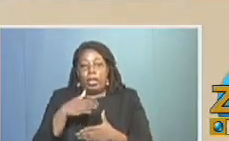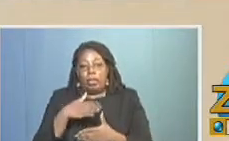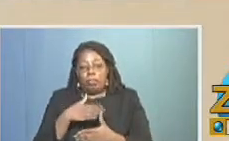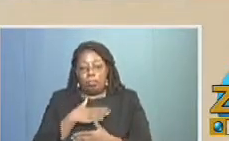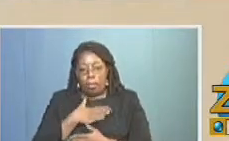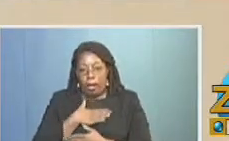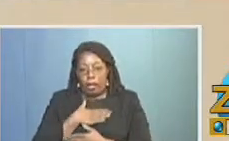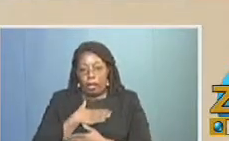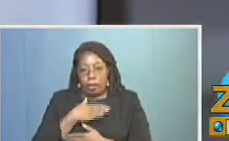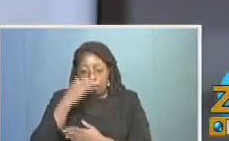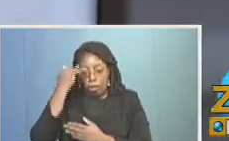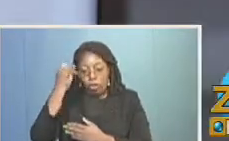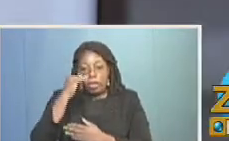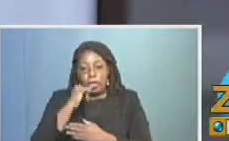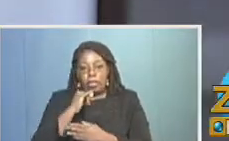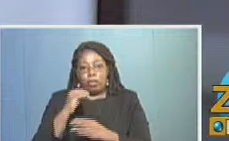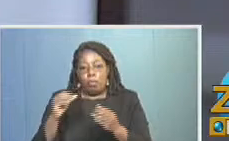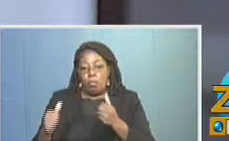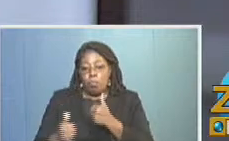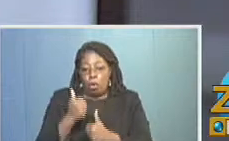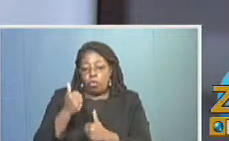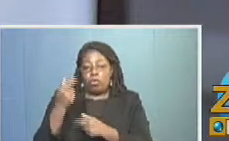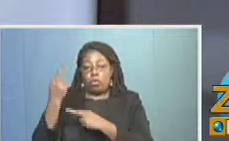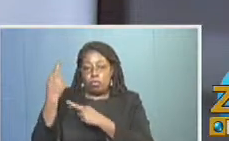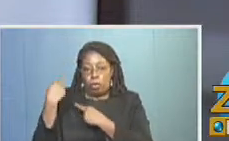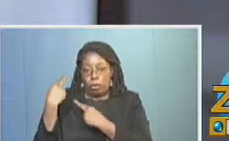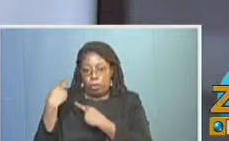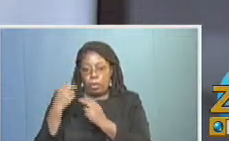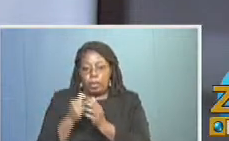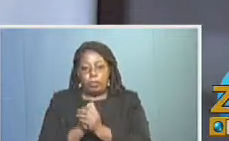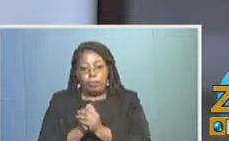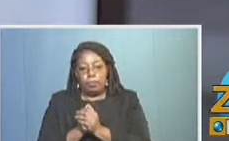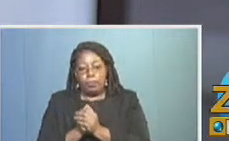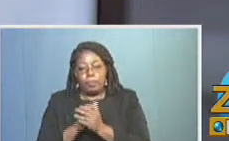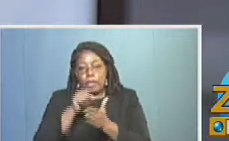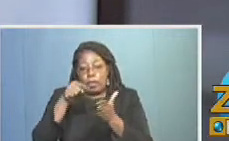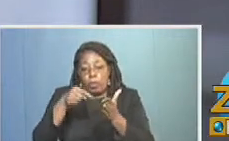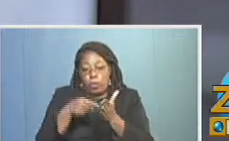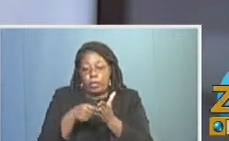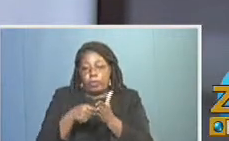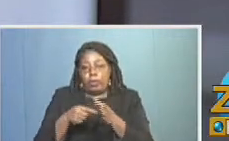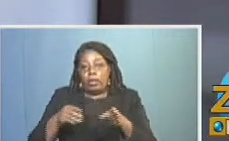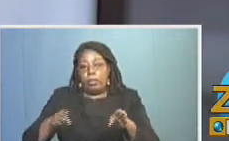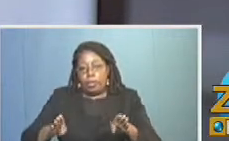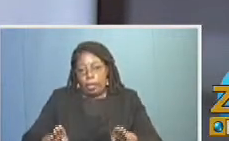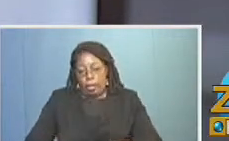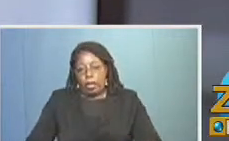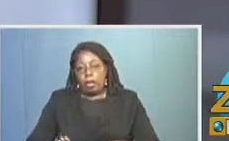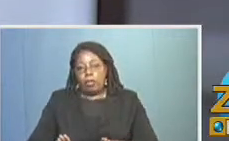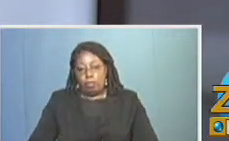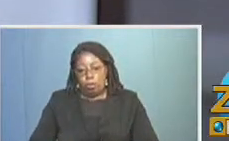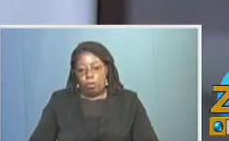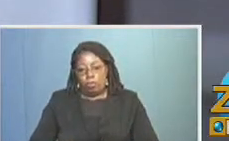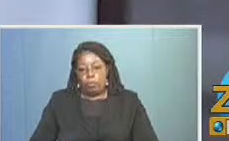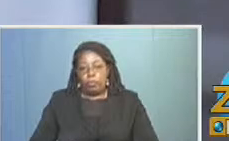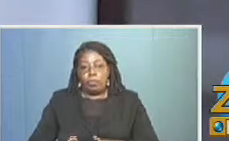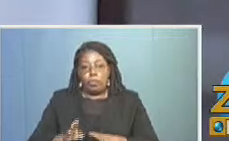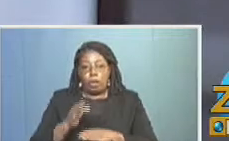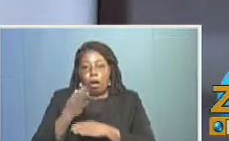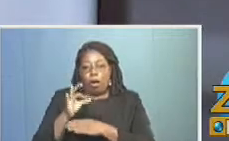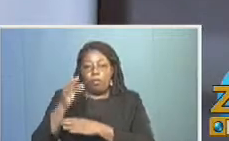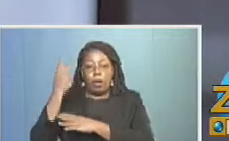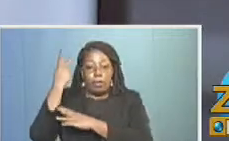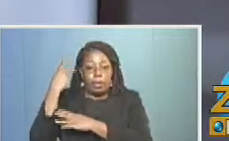of the responsibility. In fact, this behavior on the part of parents and